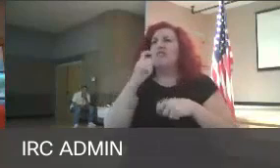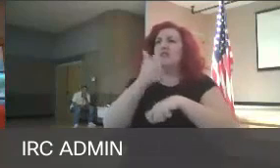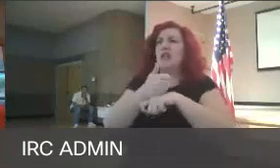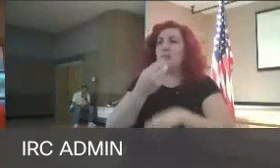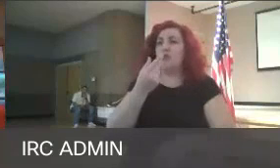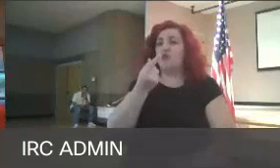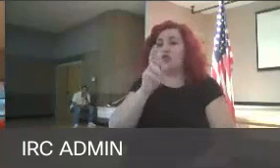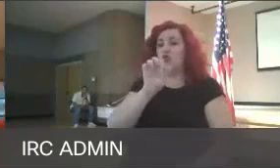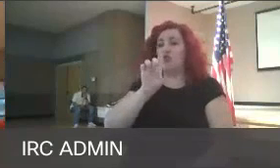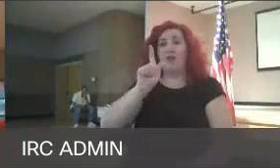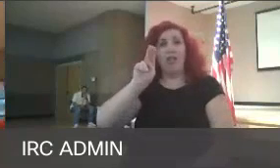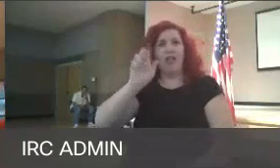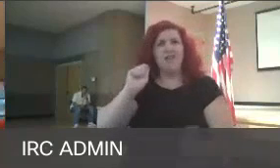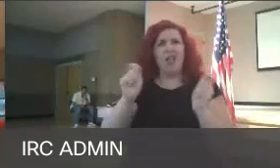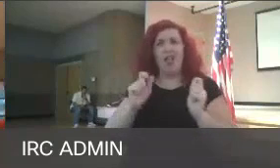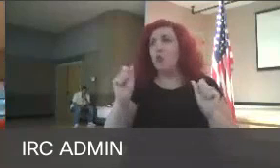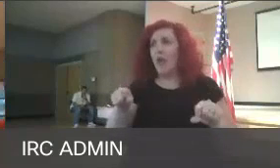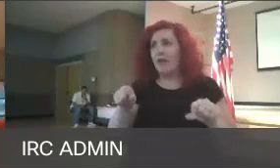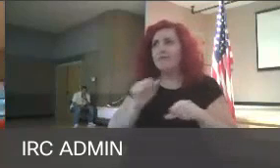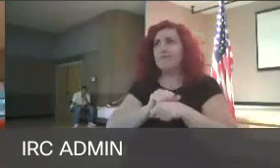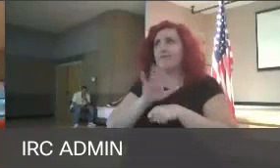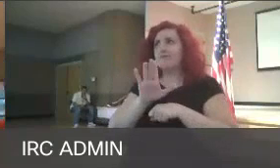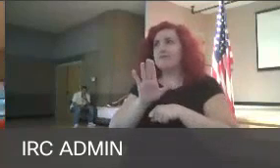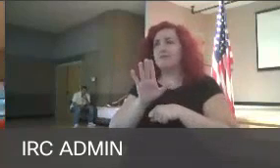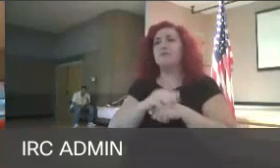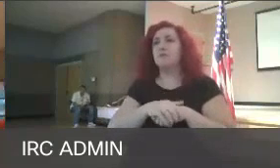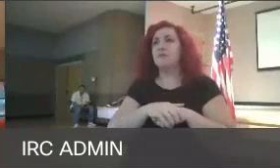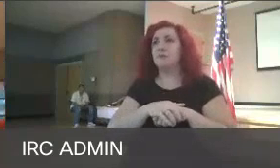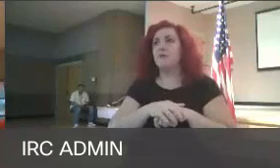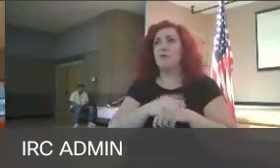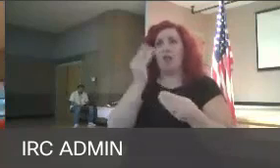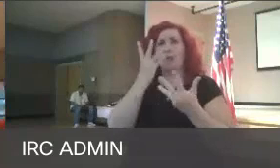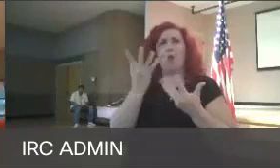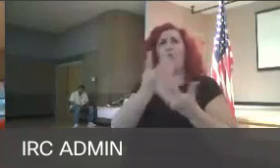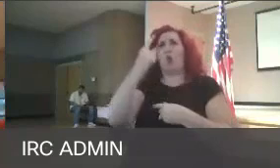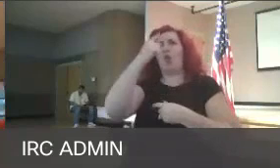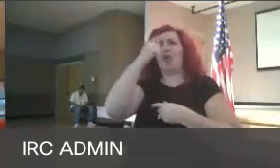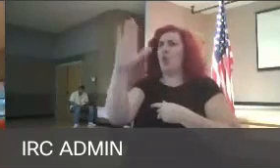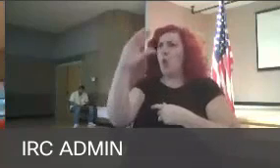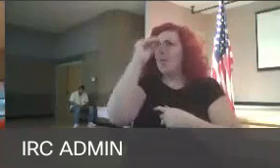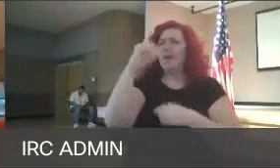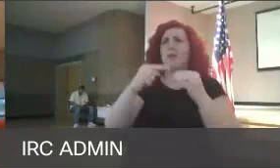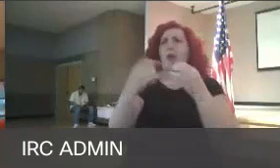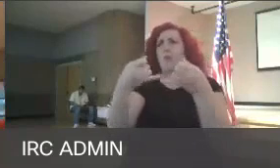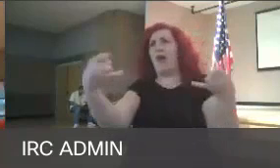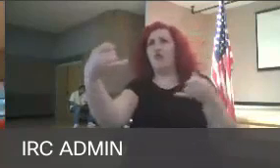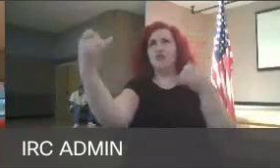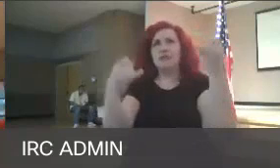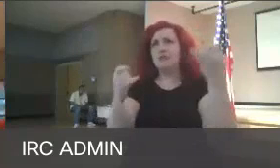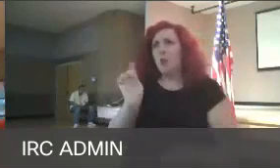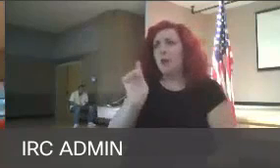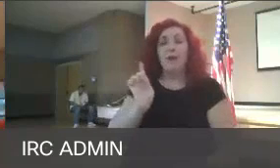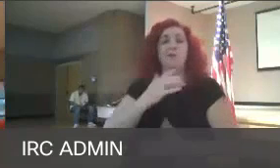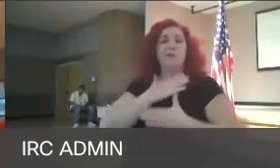just created and clicking submit and letting us know exactly where you think the boundary should be.